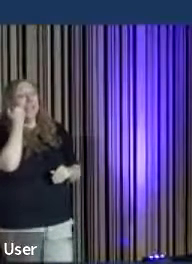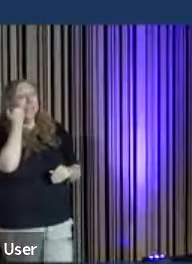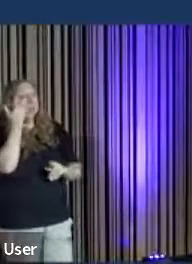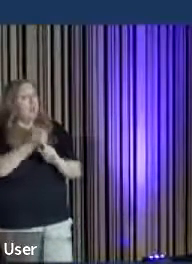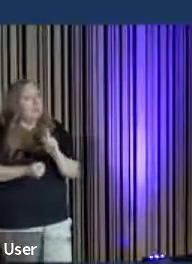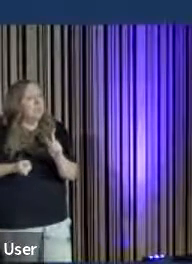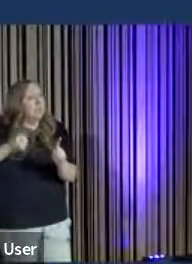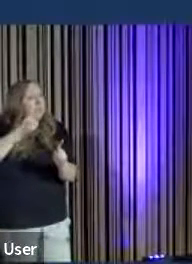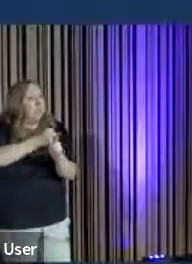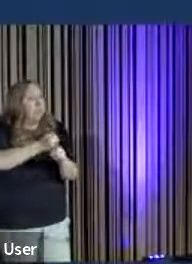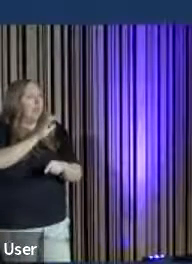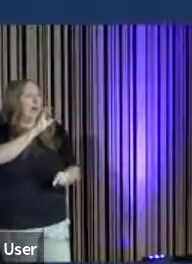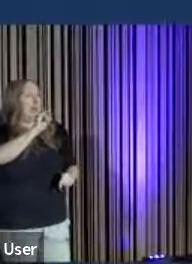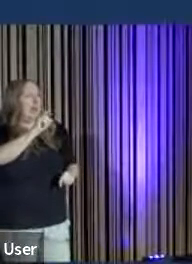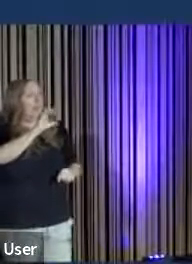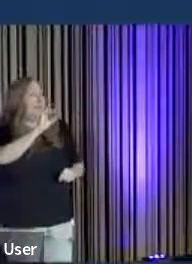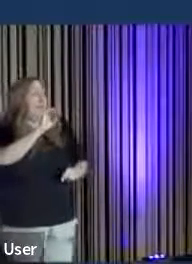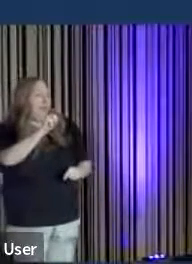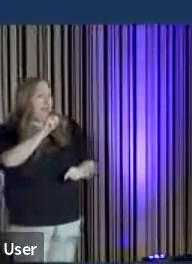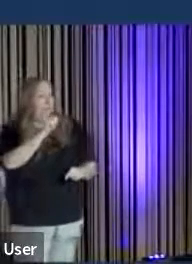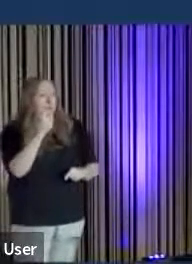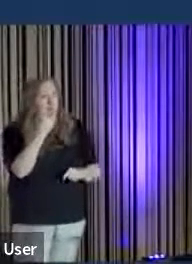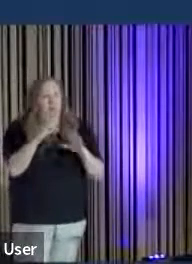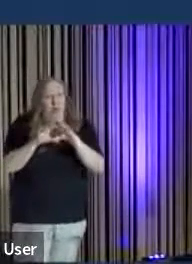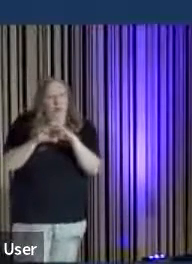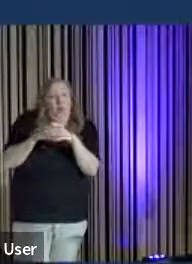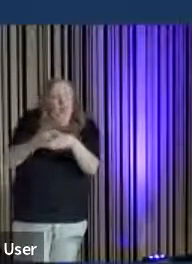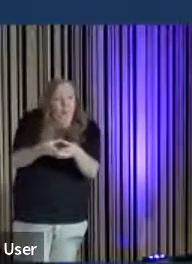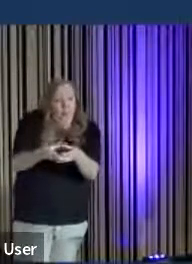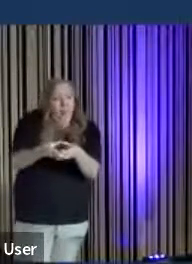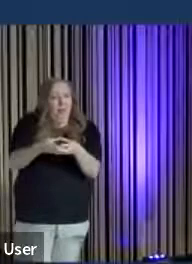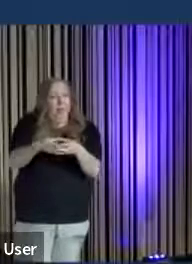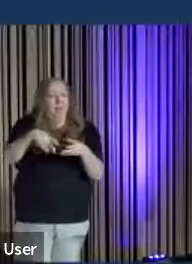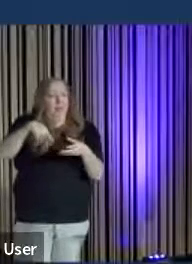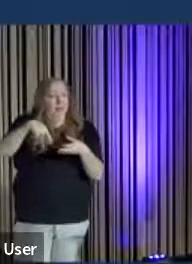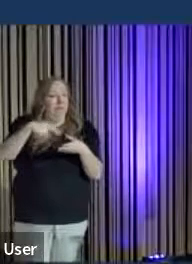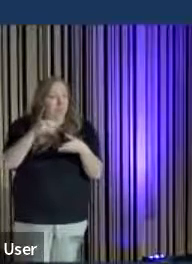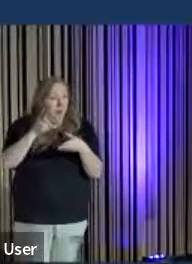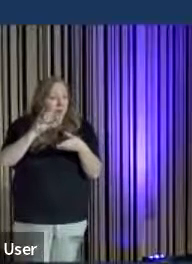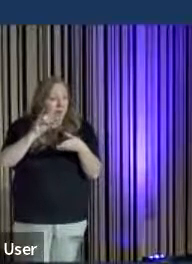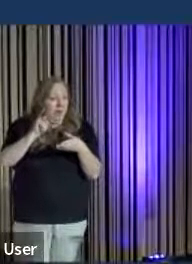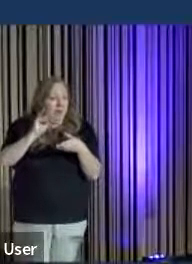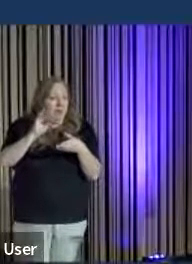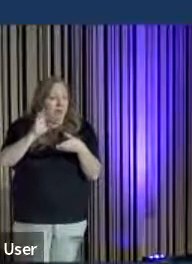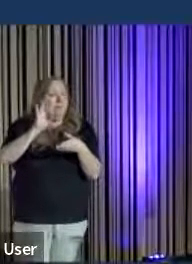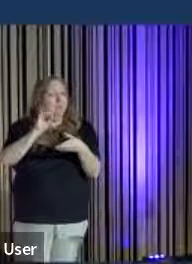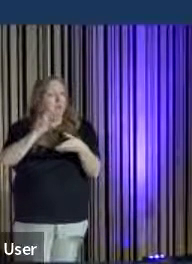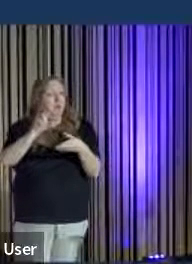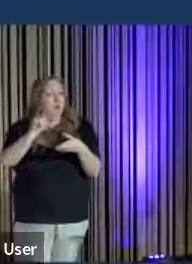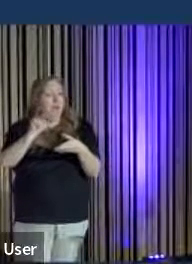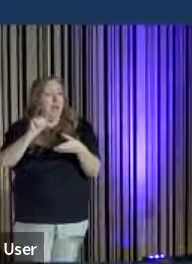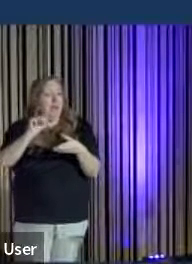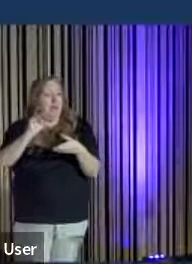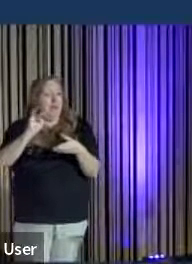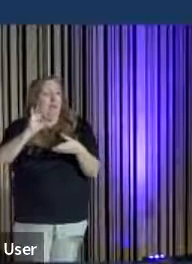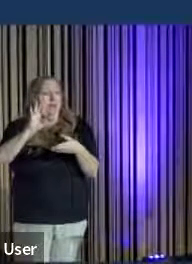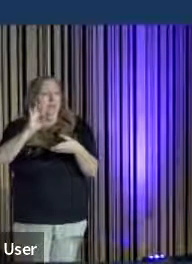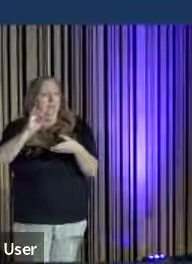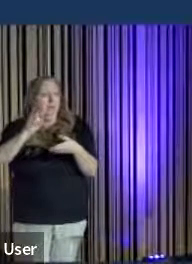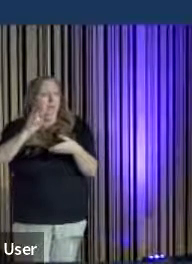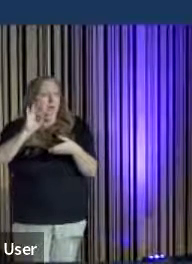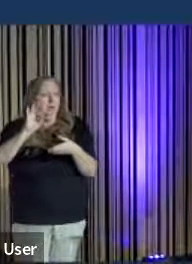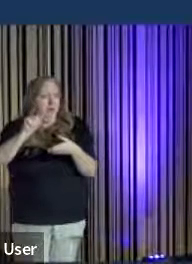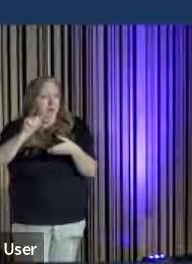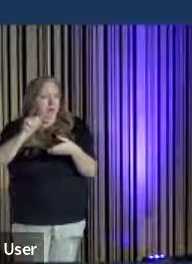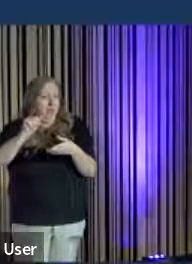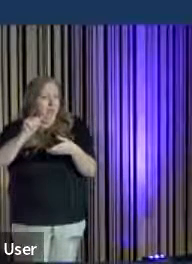called foraminifera. Now, we know that the calcification process is sensitive to pH changes, so we're interested